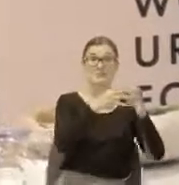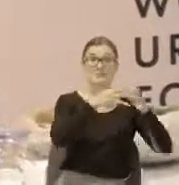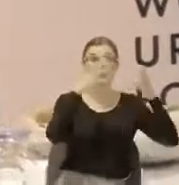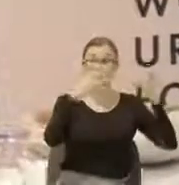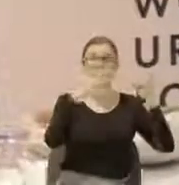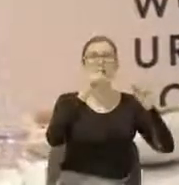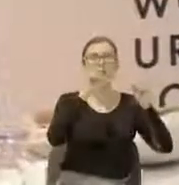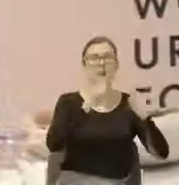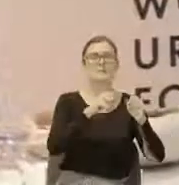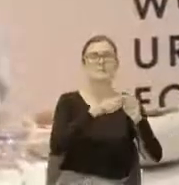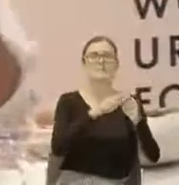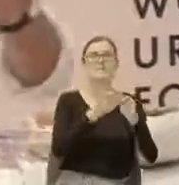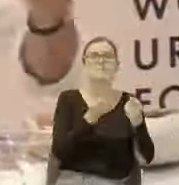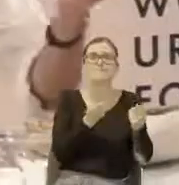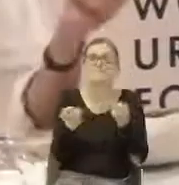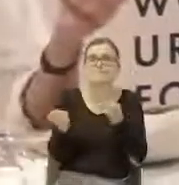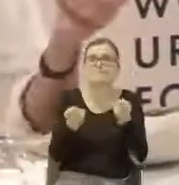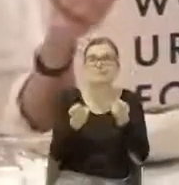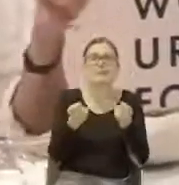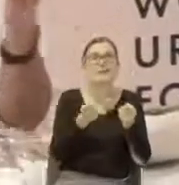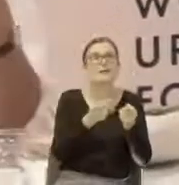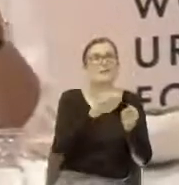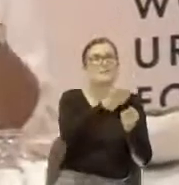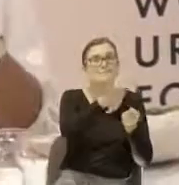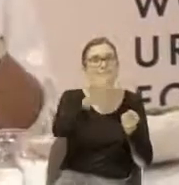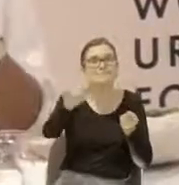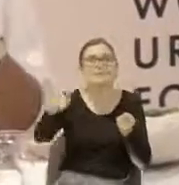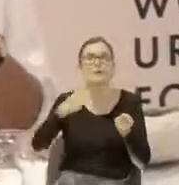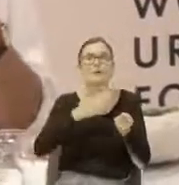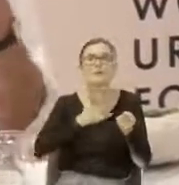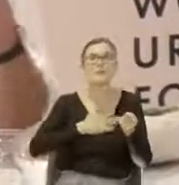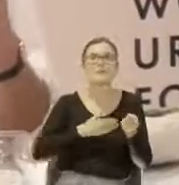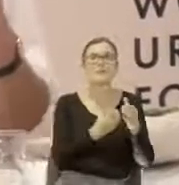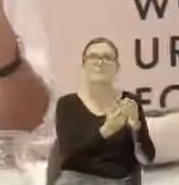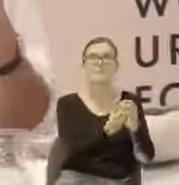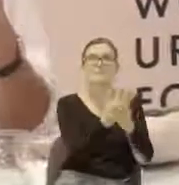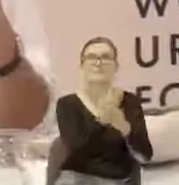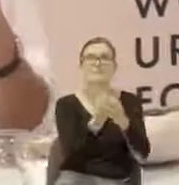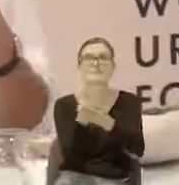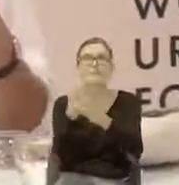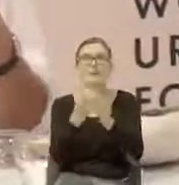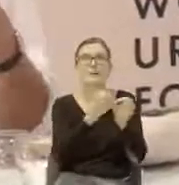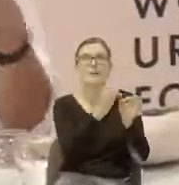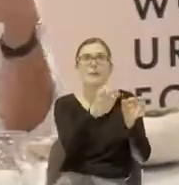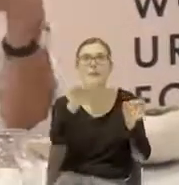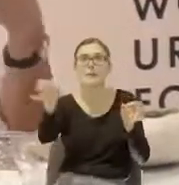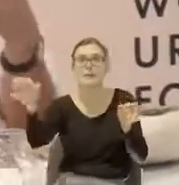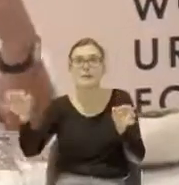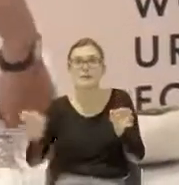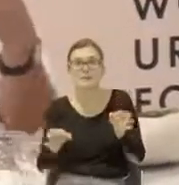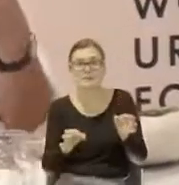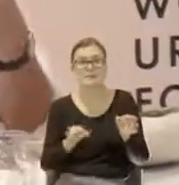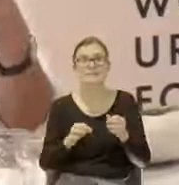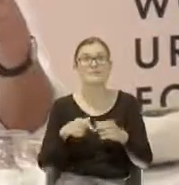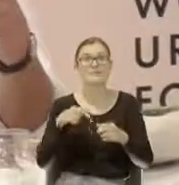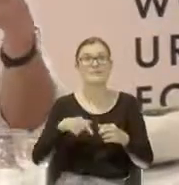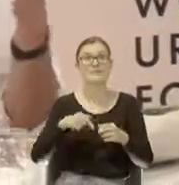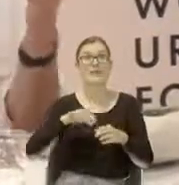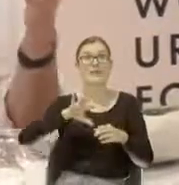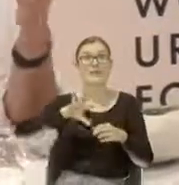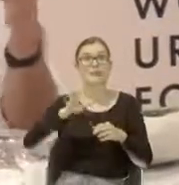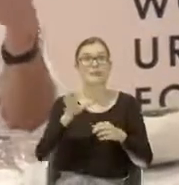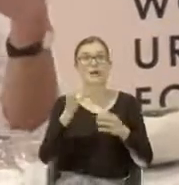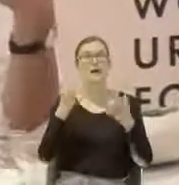by the President of the General Assembly opening up the General Assembly to four mayors on behalf of the World Assembly. I'm speaking quite quickly, I'm sorry for